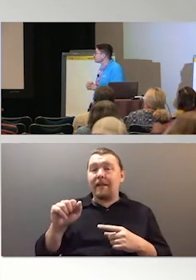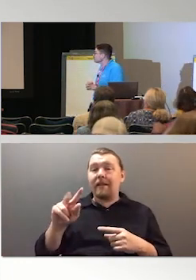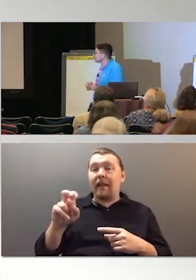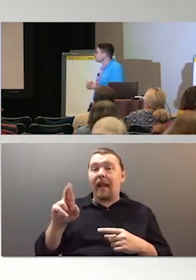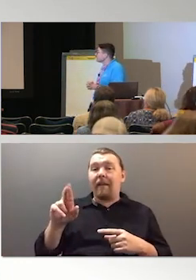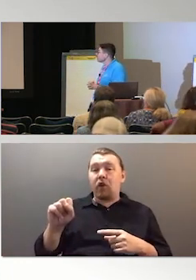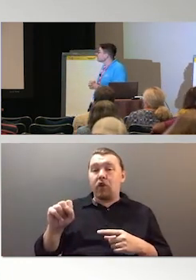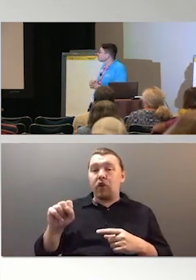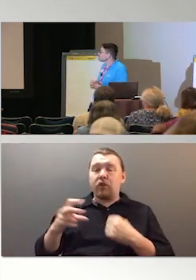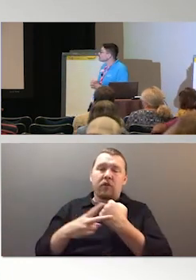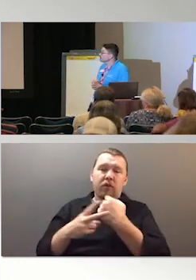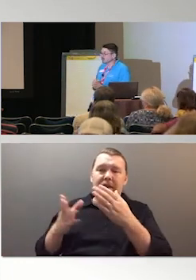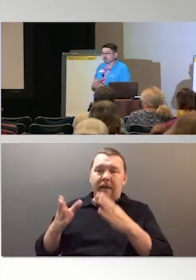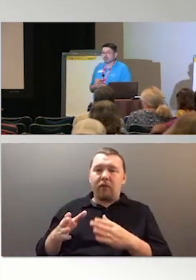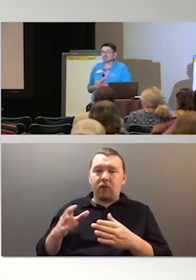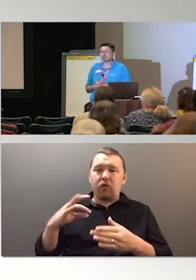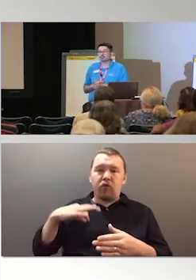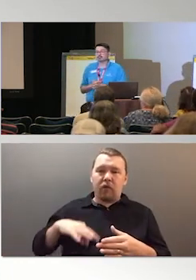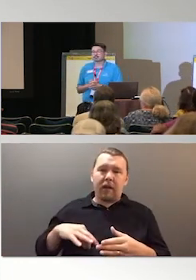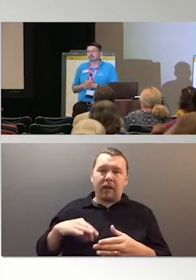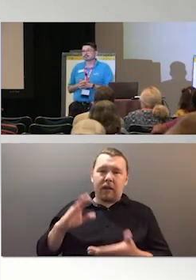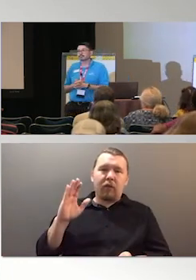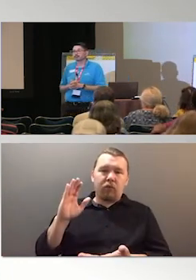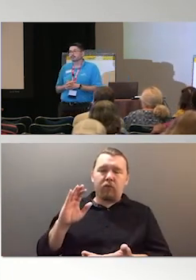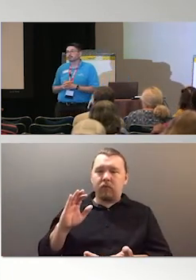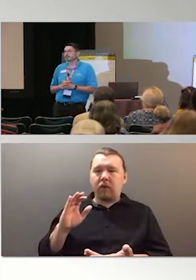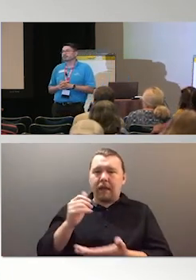So, but good question.